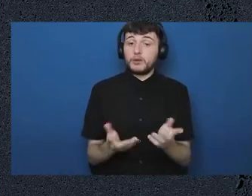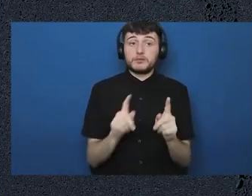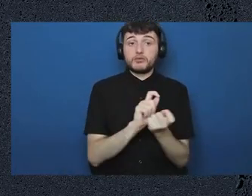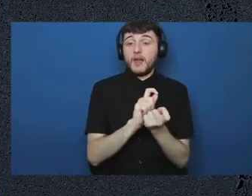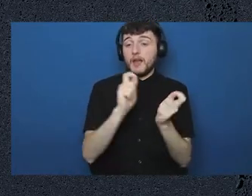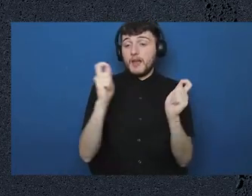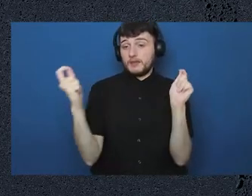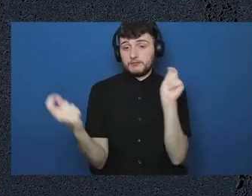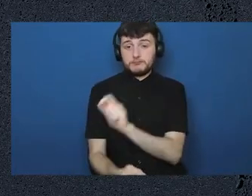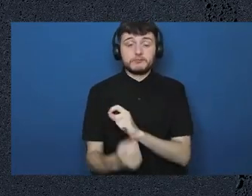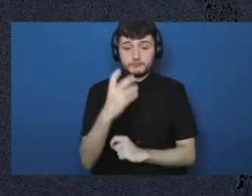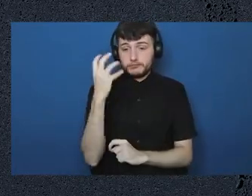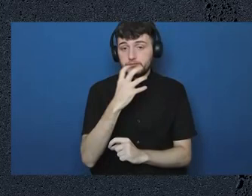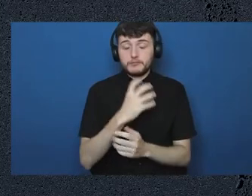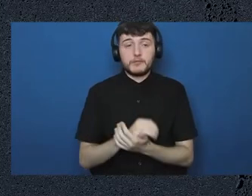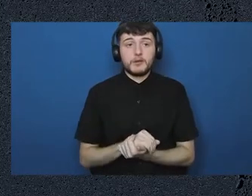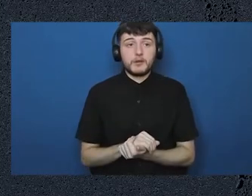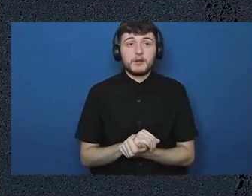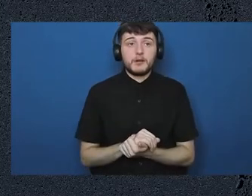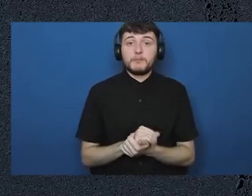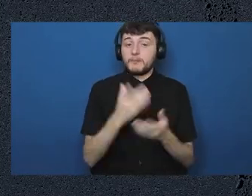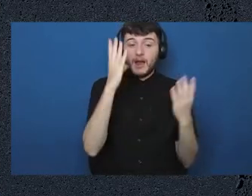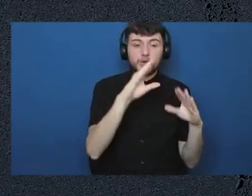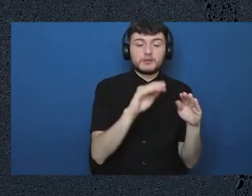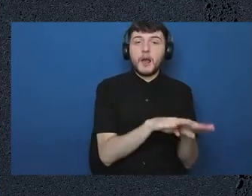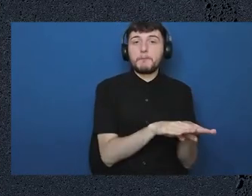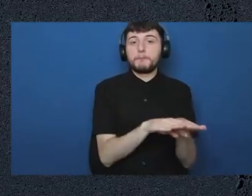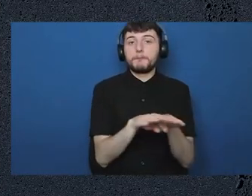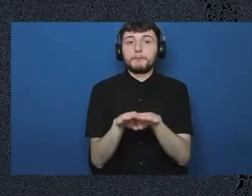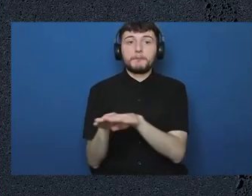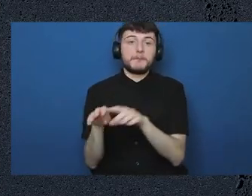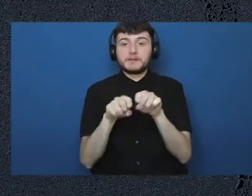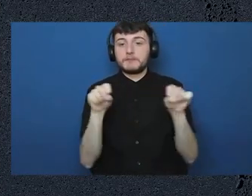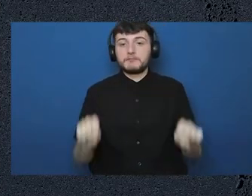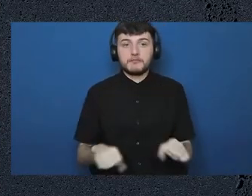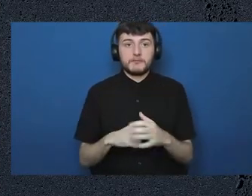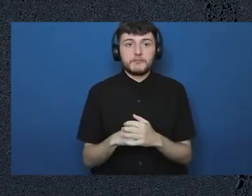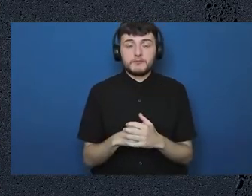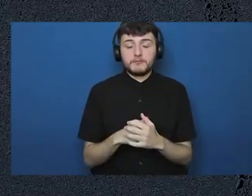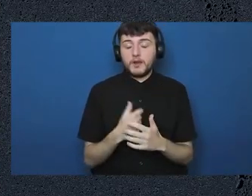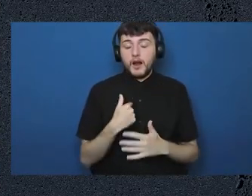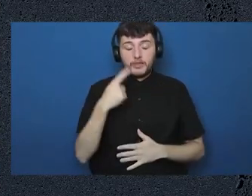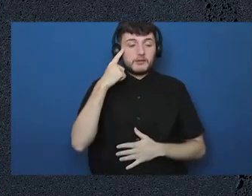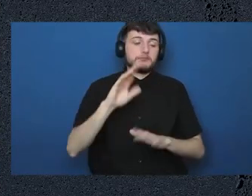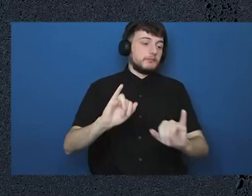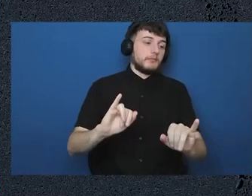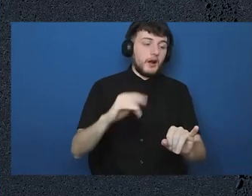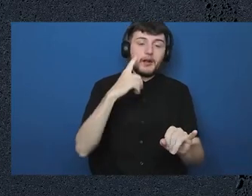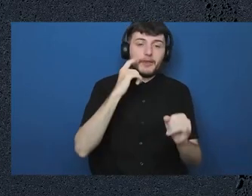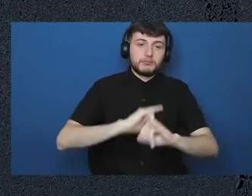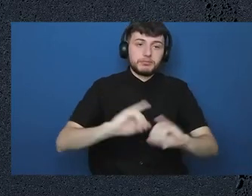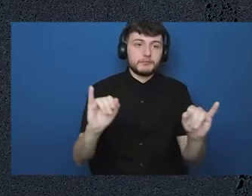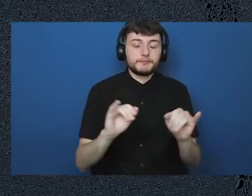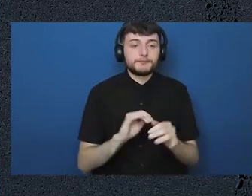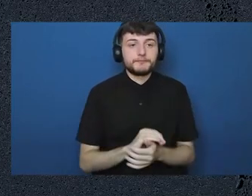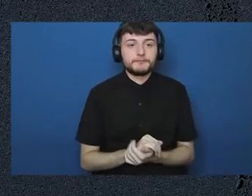exponentially, and education has remained the same, and it's a disaster. So I actually don't know